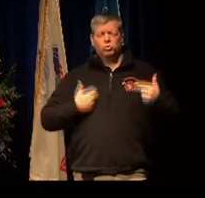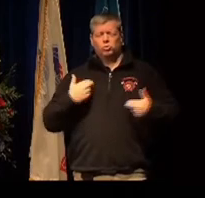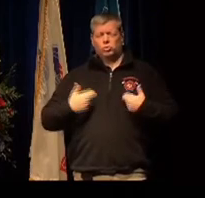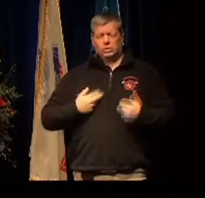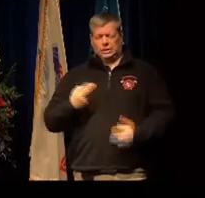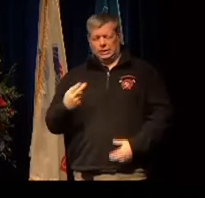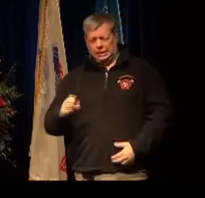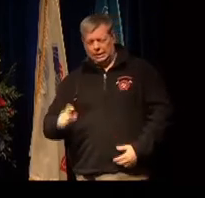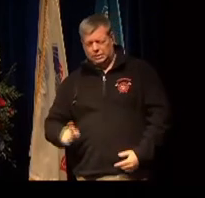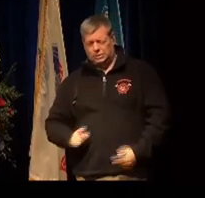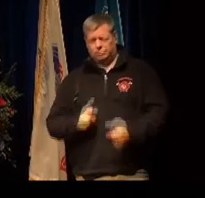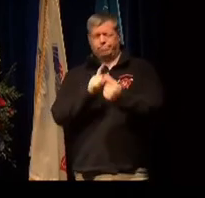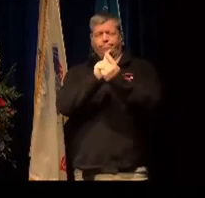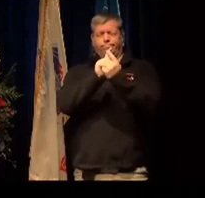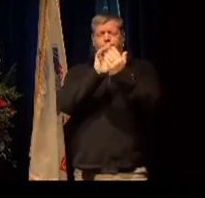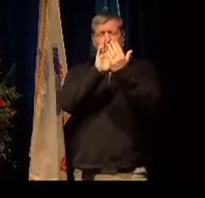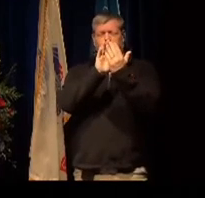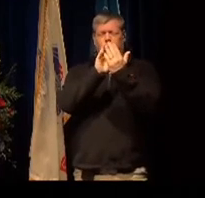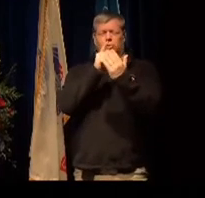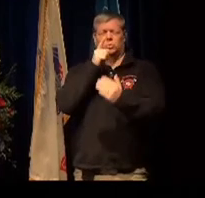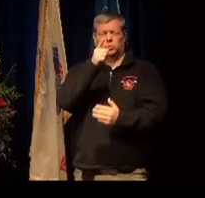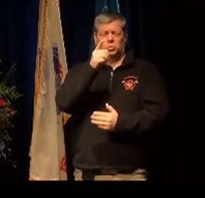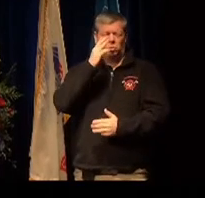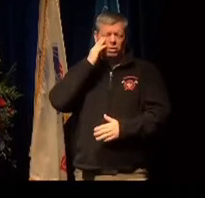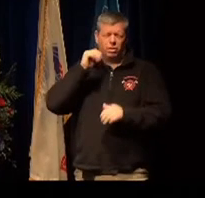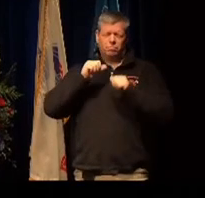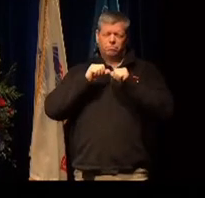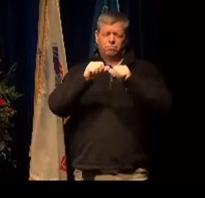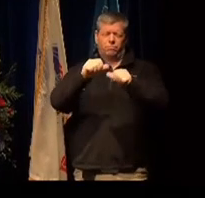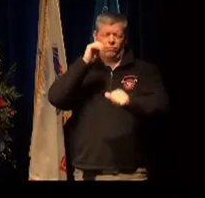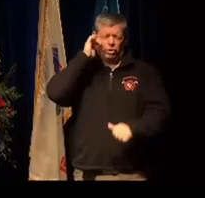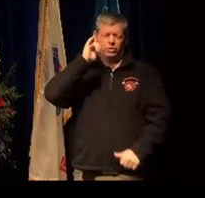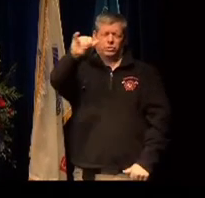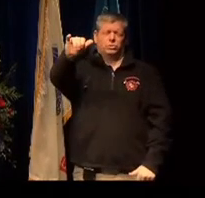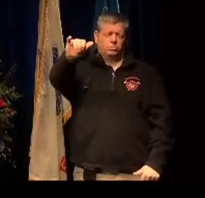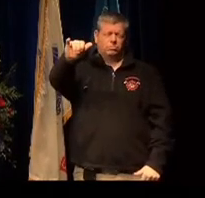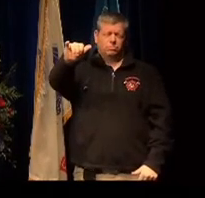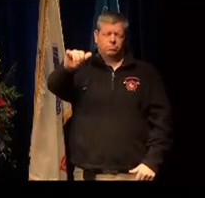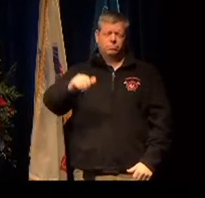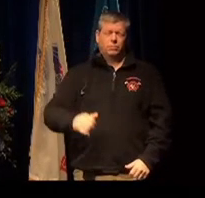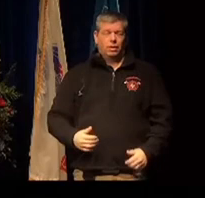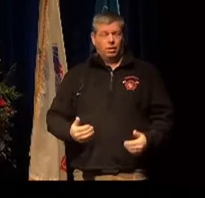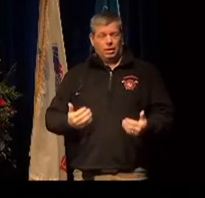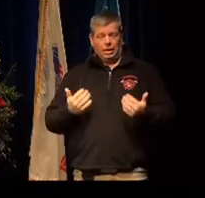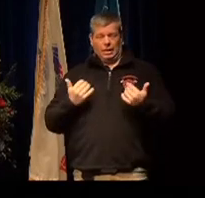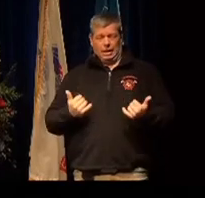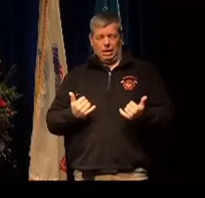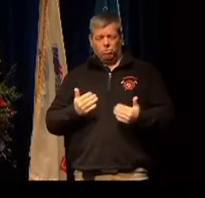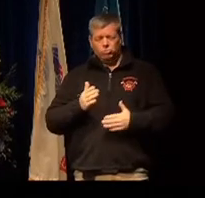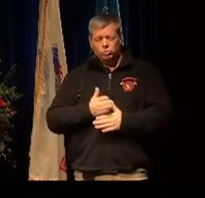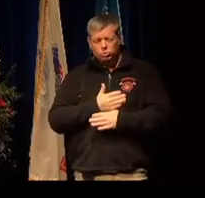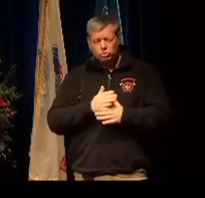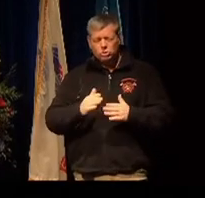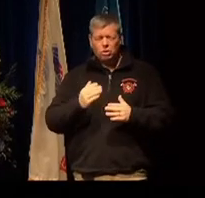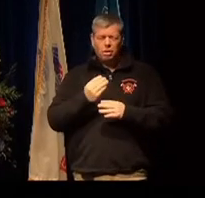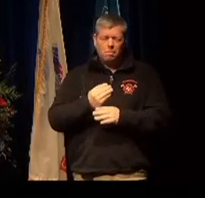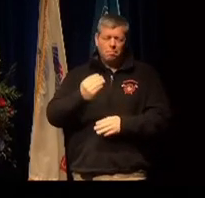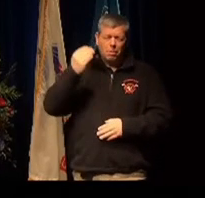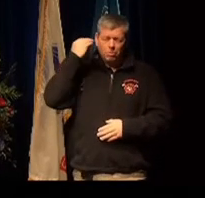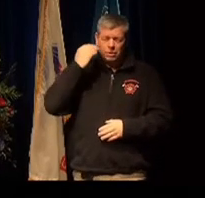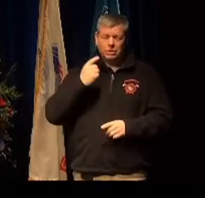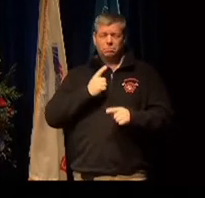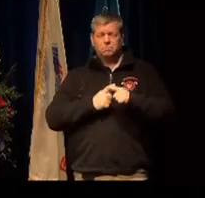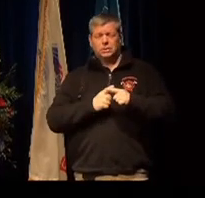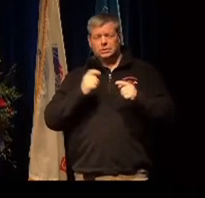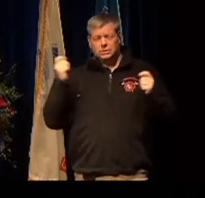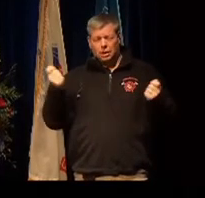at this very moment and shall be for all eternity. So, Father, during this time of sharing precious memories and celebration, I